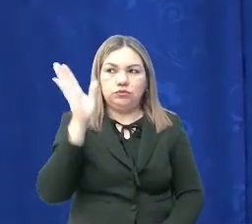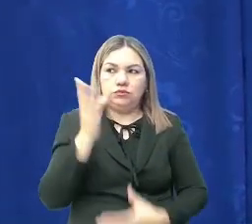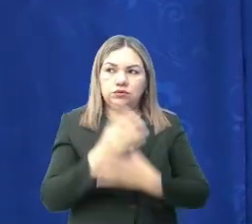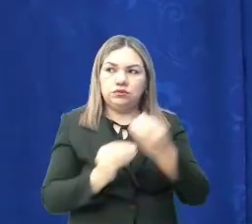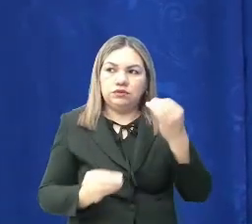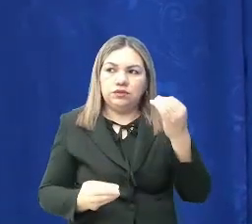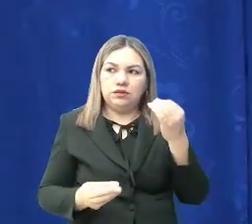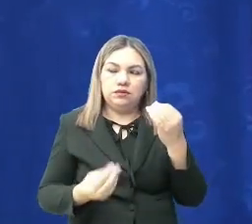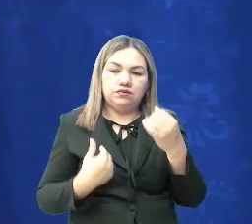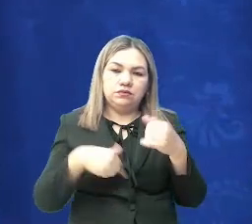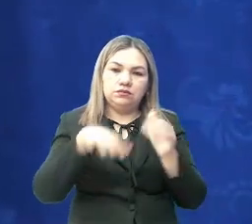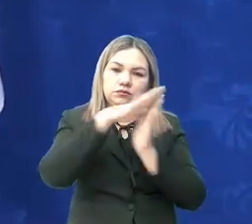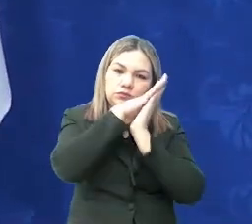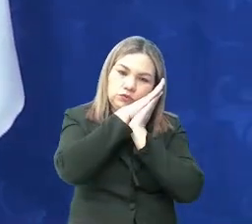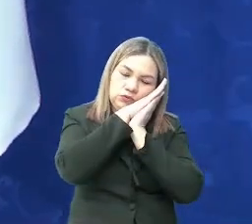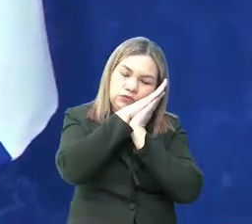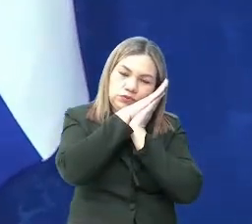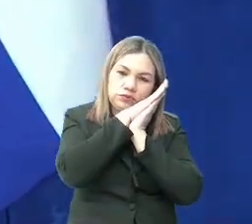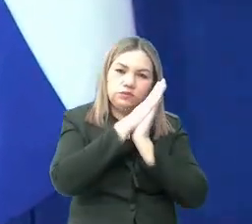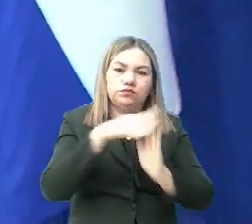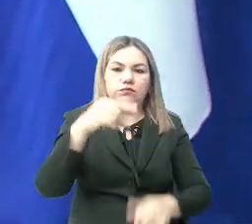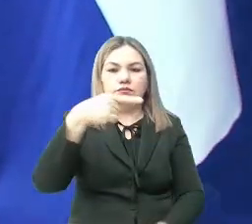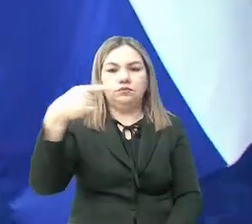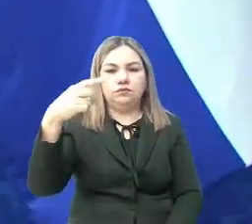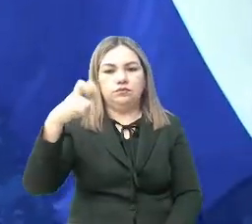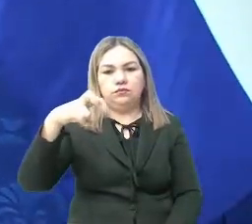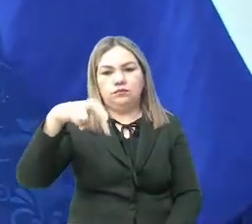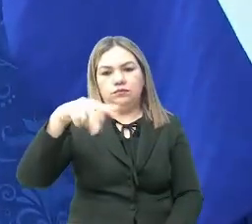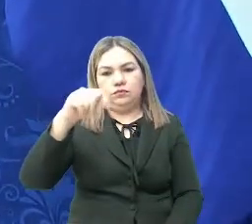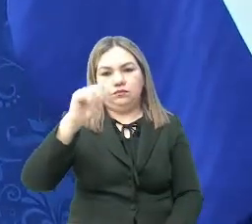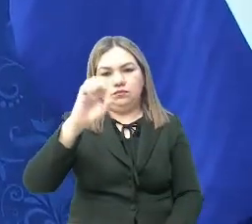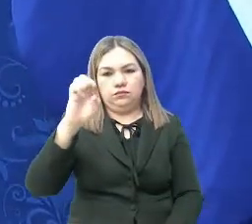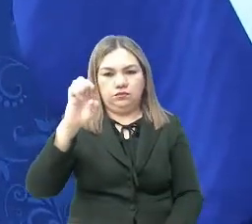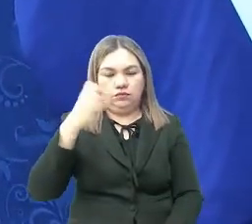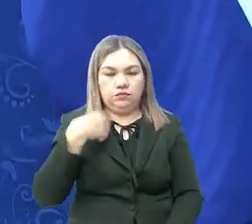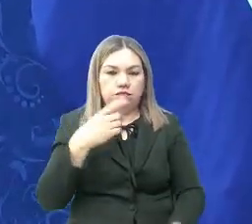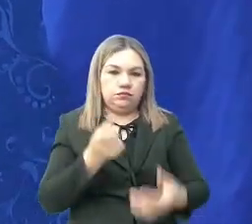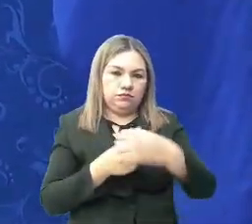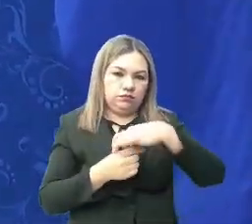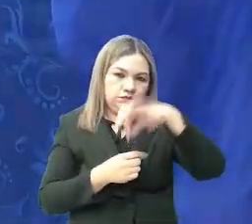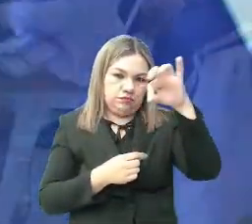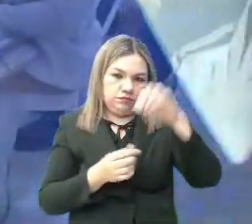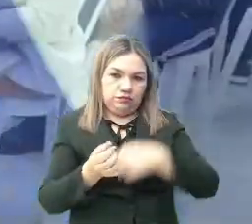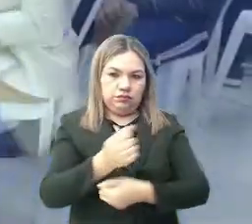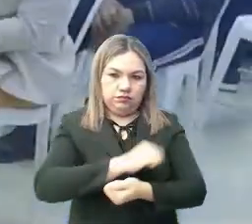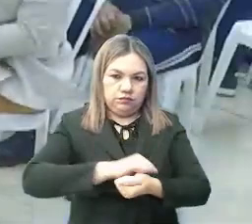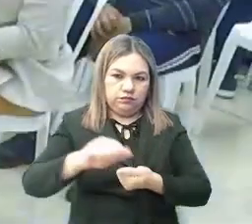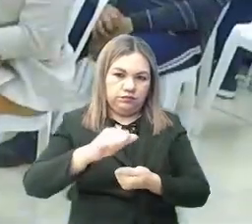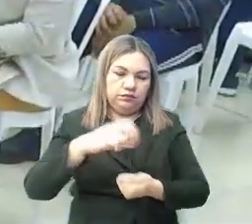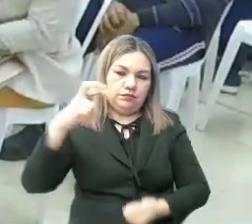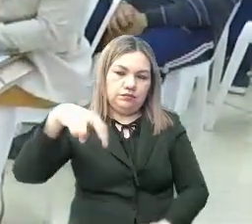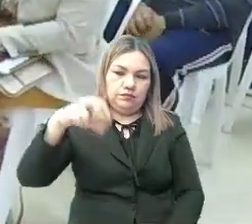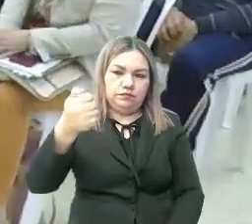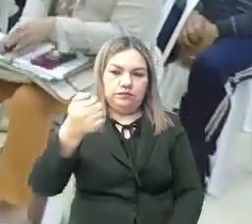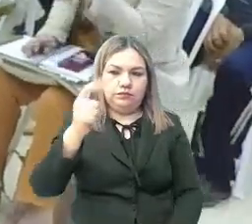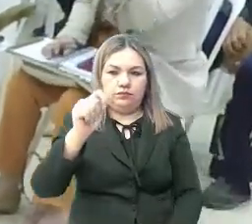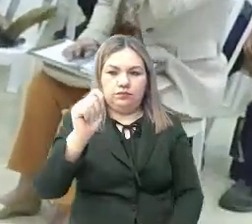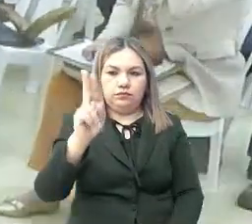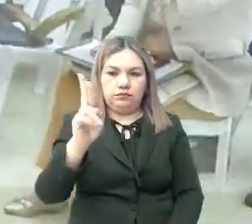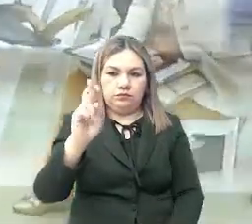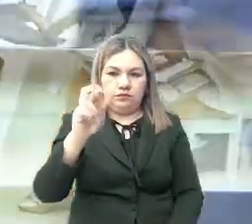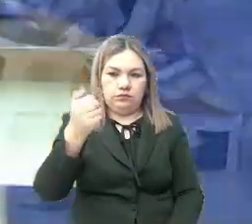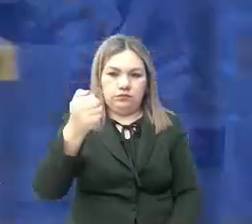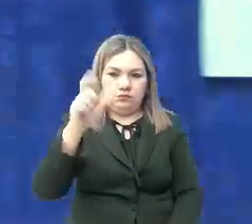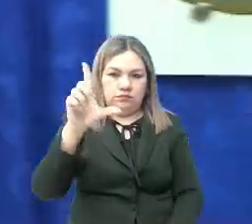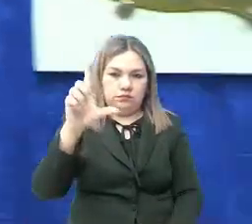entering the dreams of the people, accompanied by the Holy Spirit, say, my divine